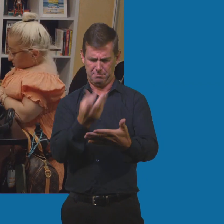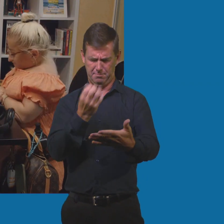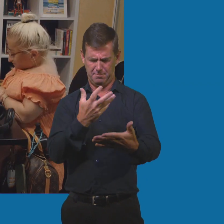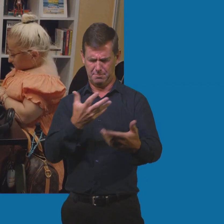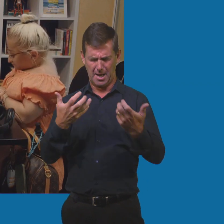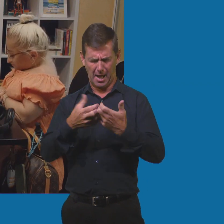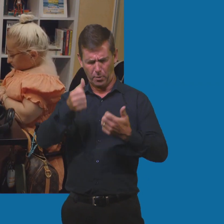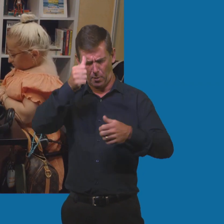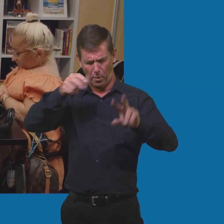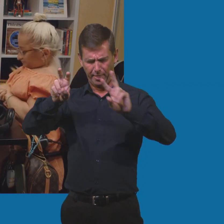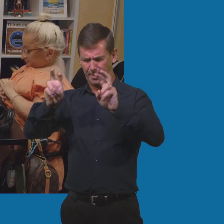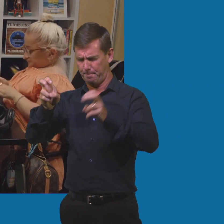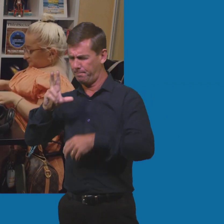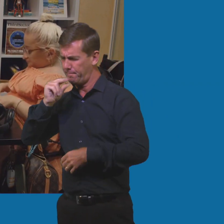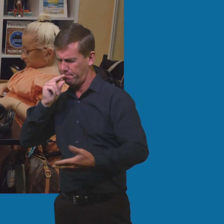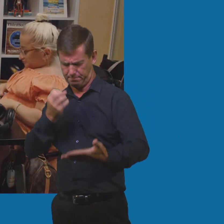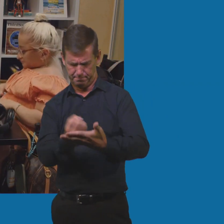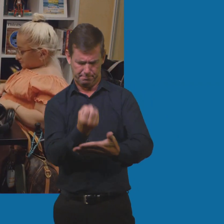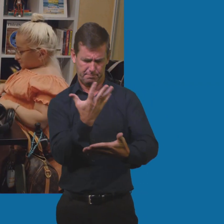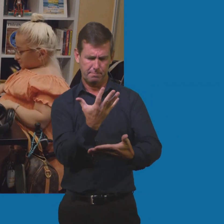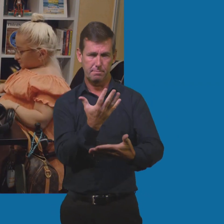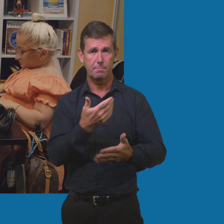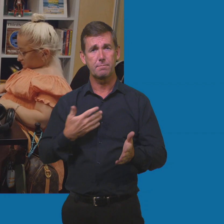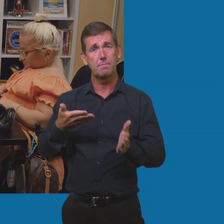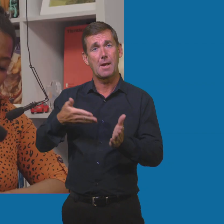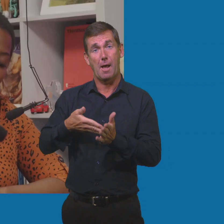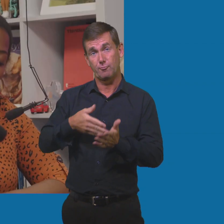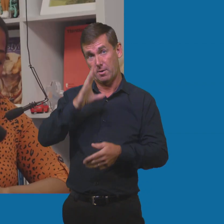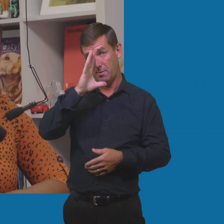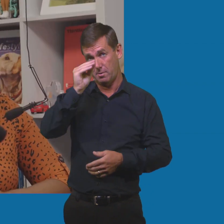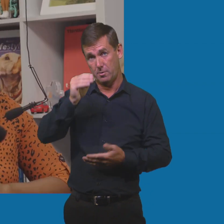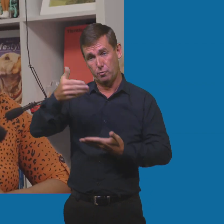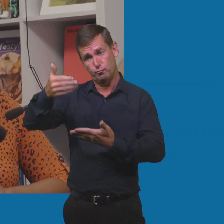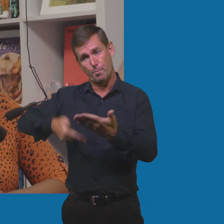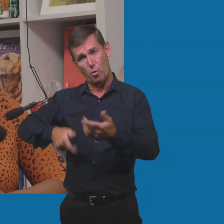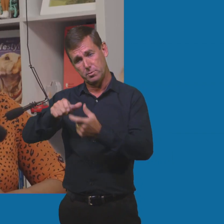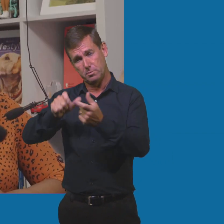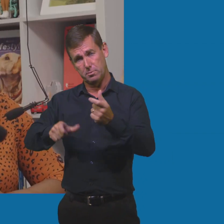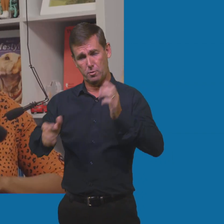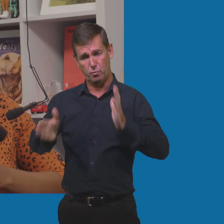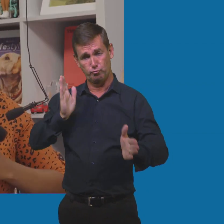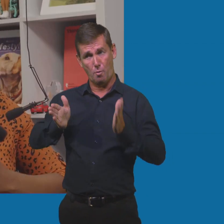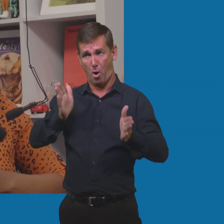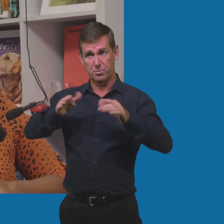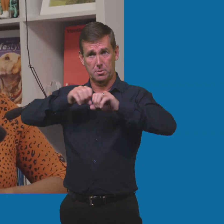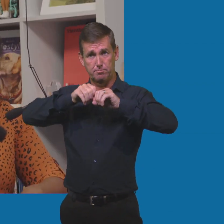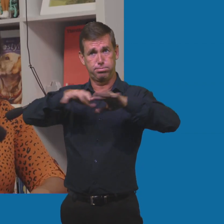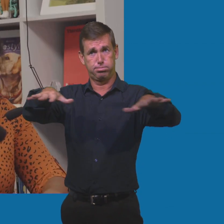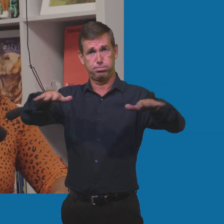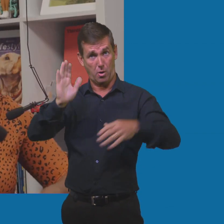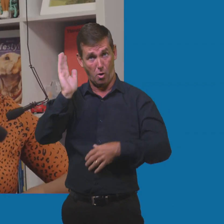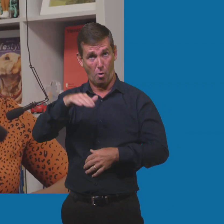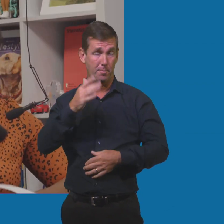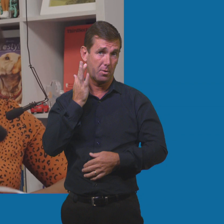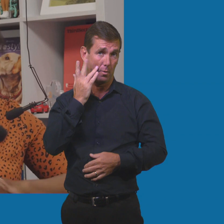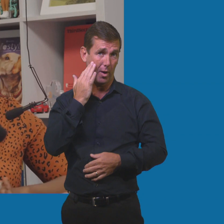now because according to another report, robots will be more commonplace, but not until 2050, as in the home. That's